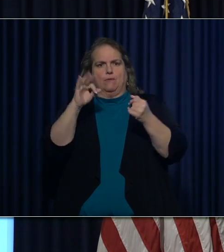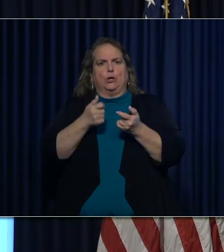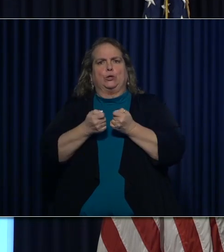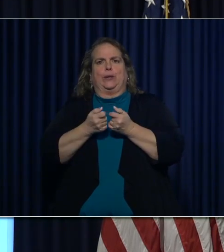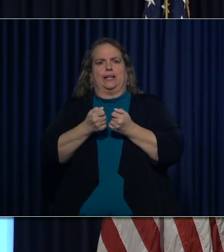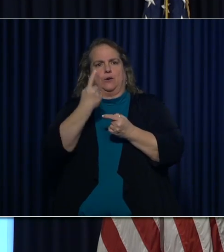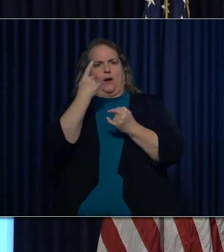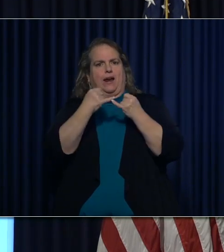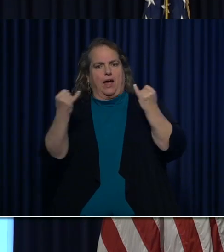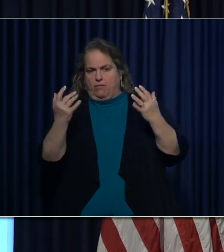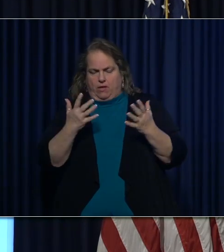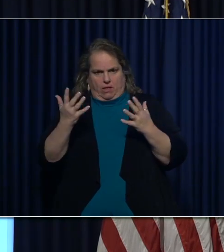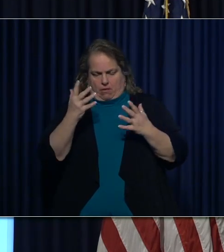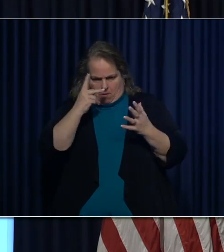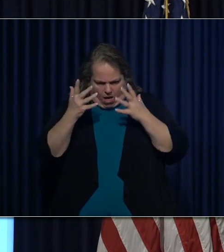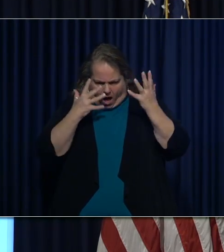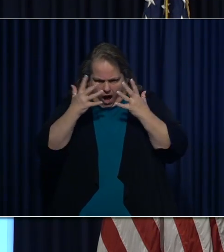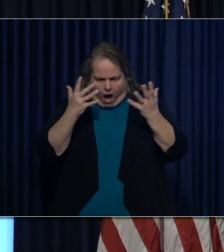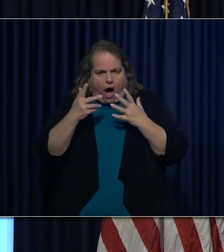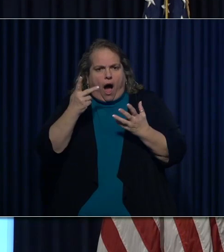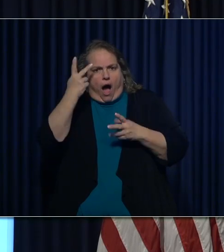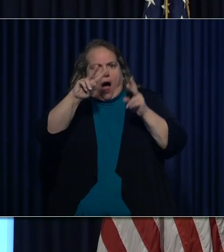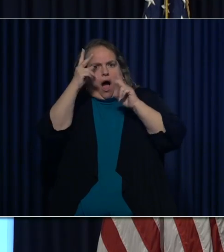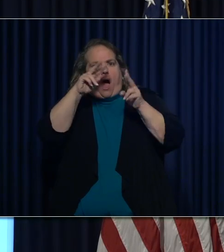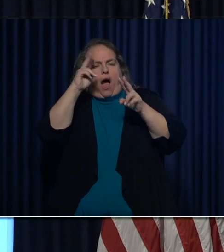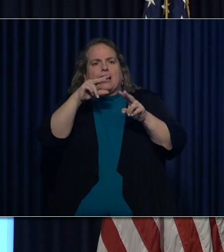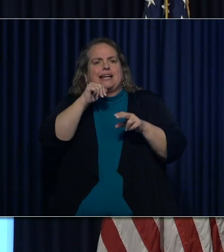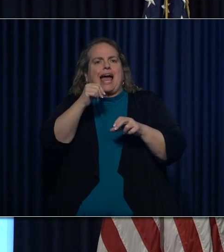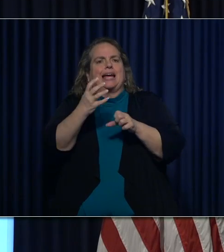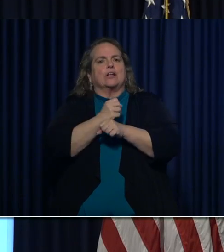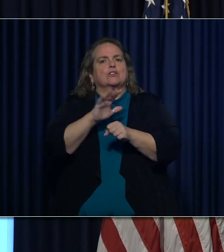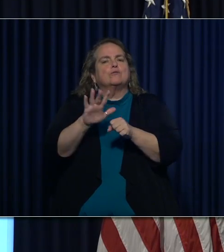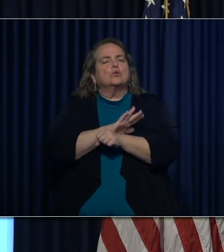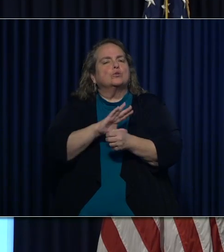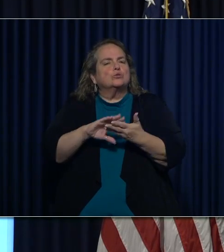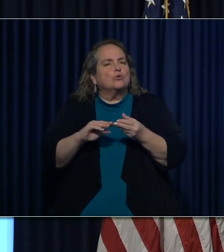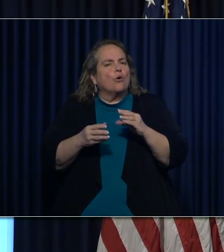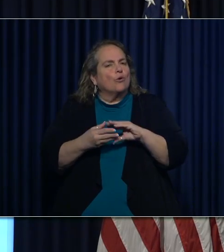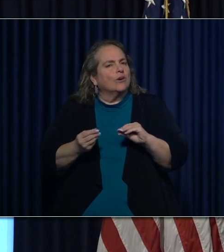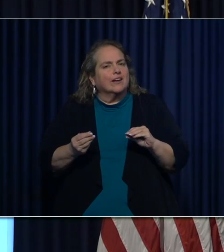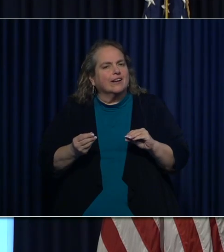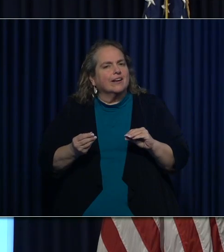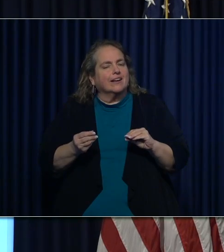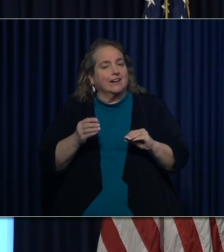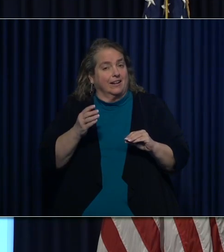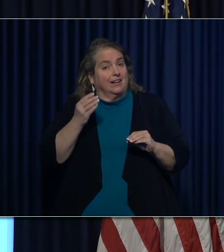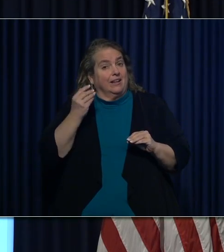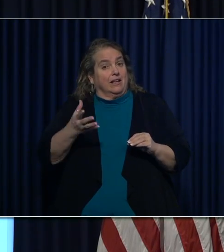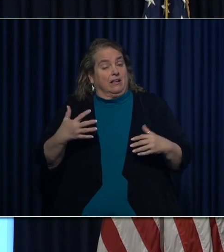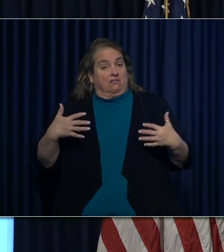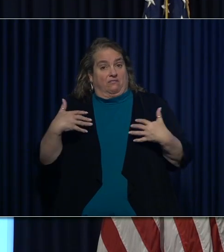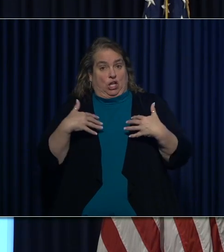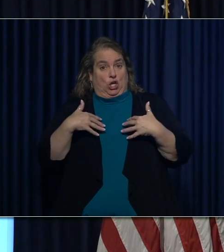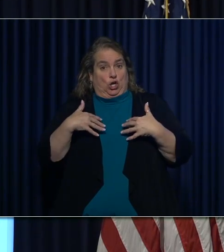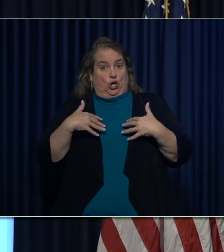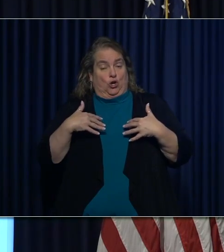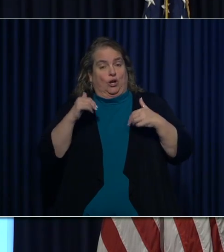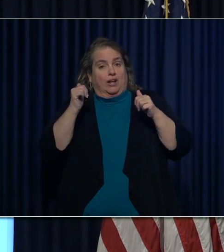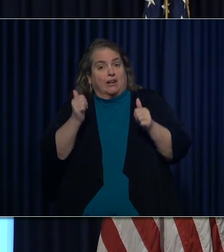itself and not get the rest of the context. And fear can cause